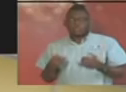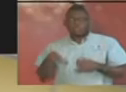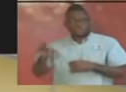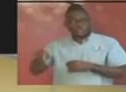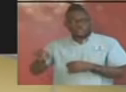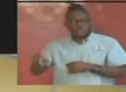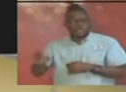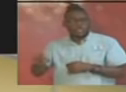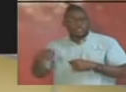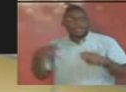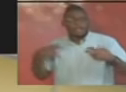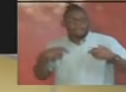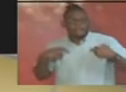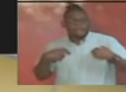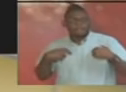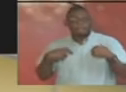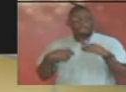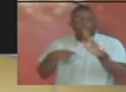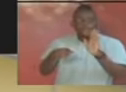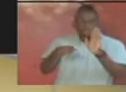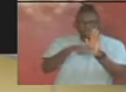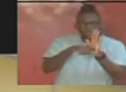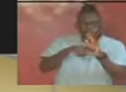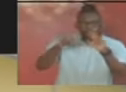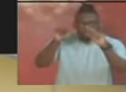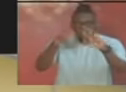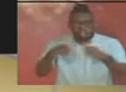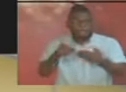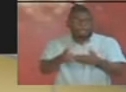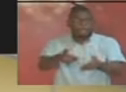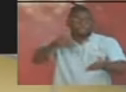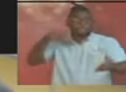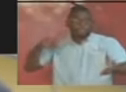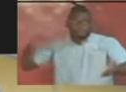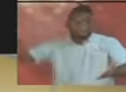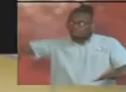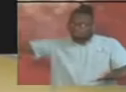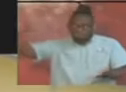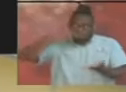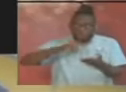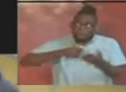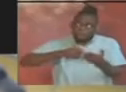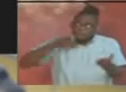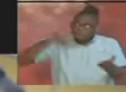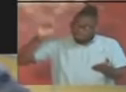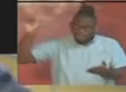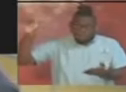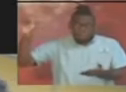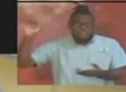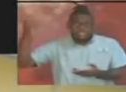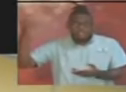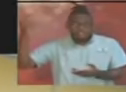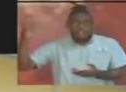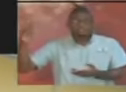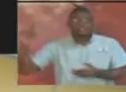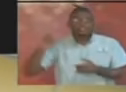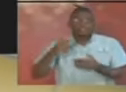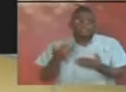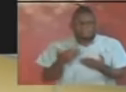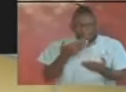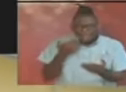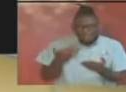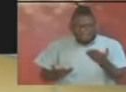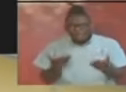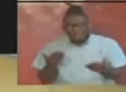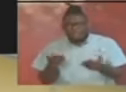least 72 hours before they come into the country? So that's my first question. Second question is for Dr. Indar.